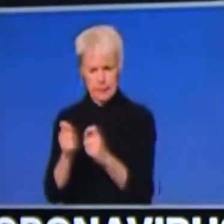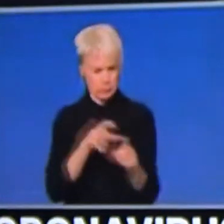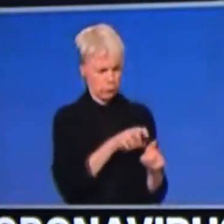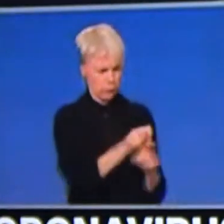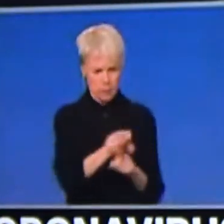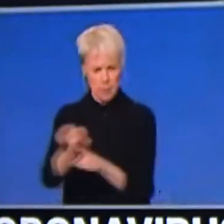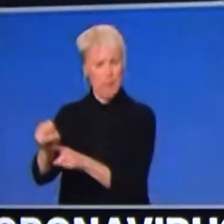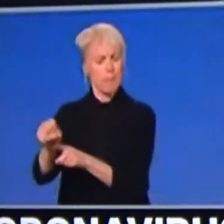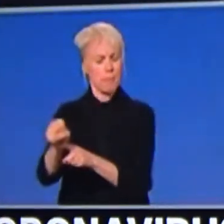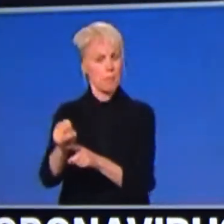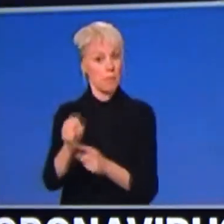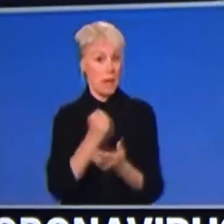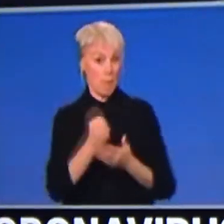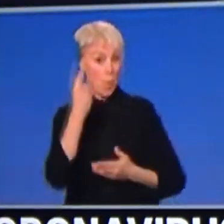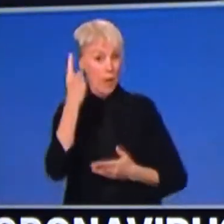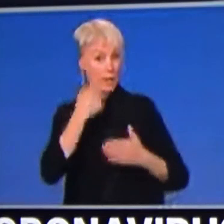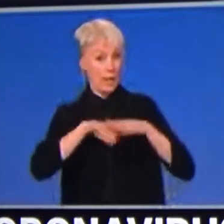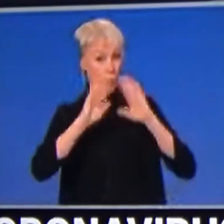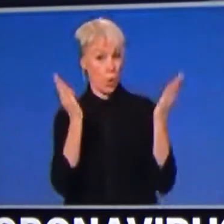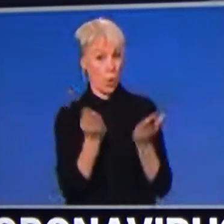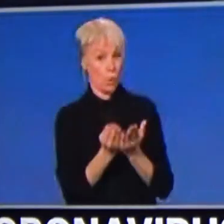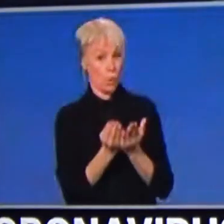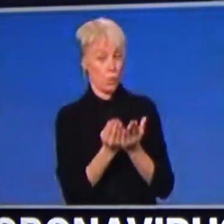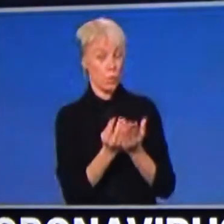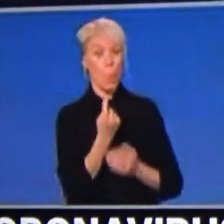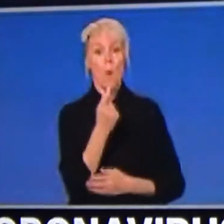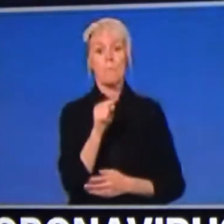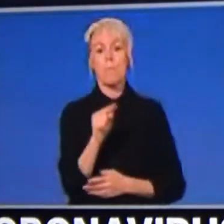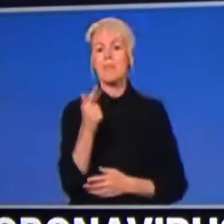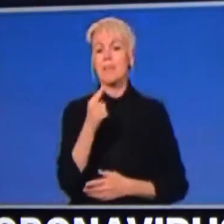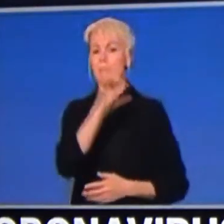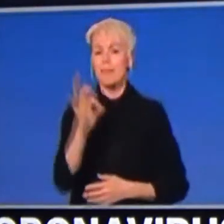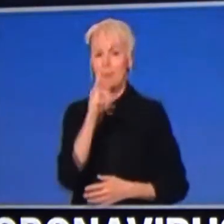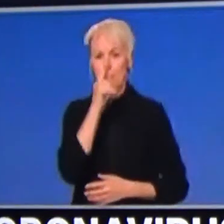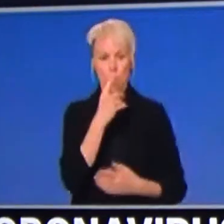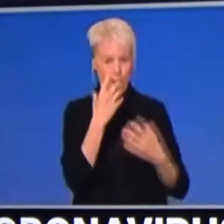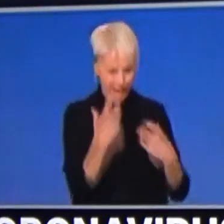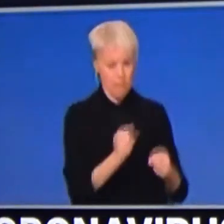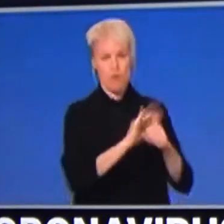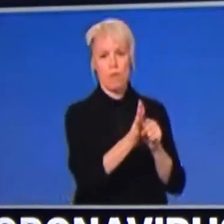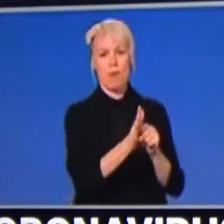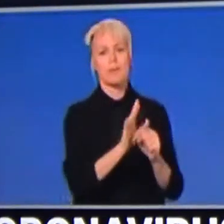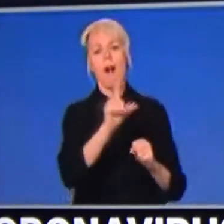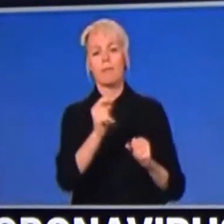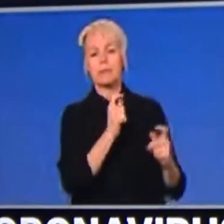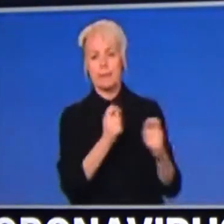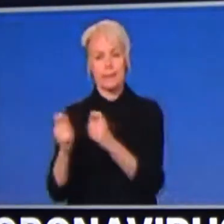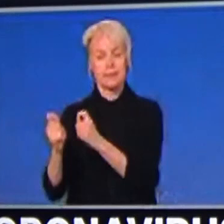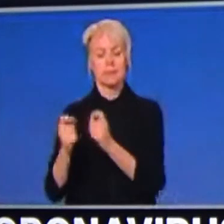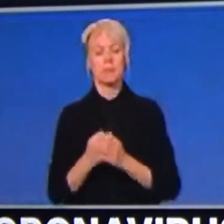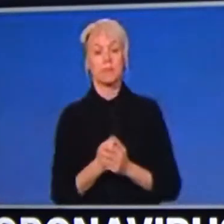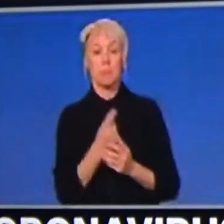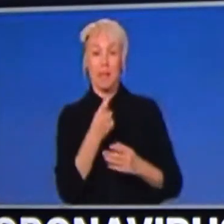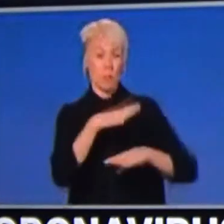in the world, is a positive test rate of 1.7%. Now you compare that to Sweden at 14%, or even Japan